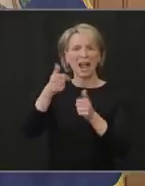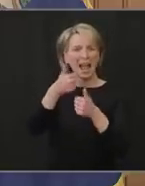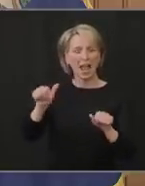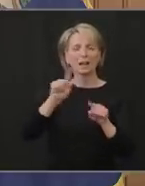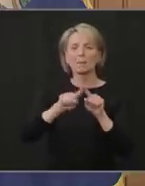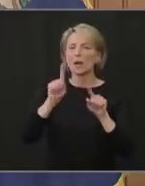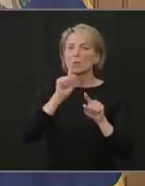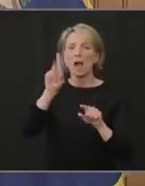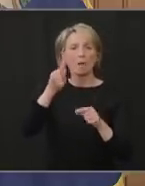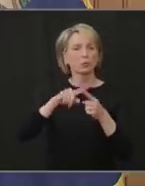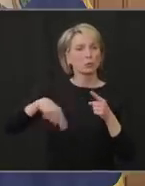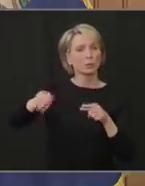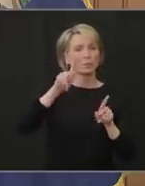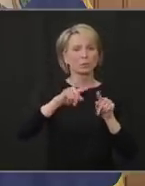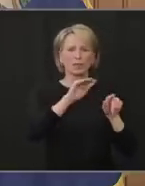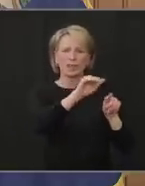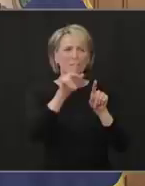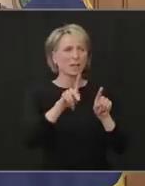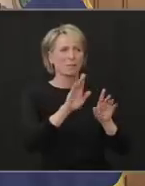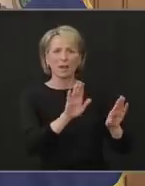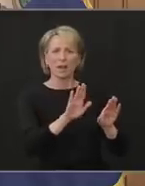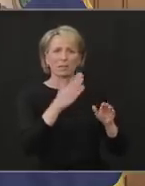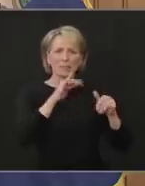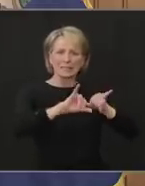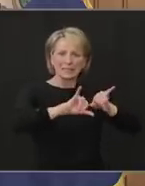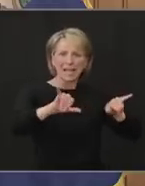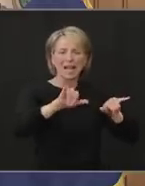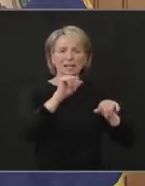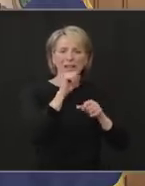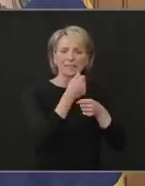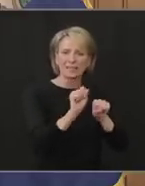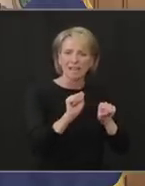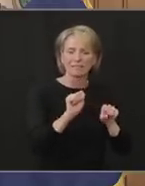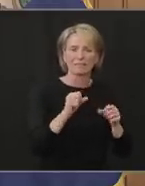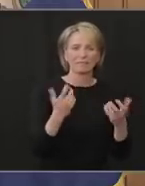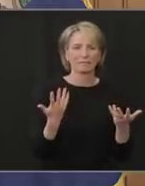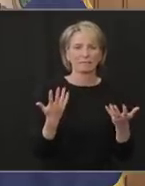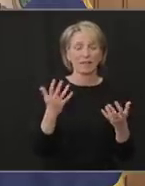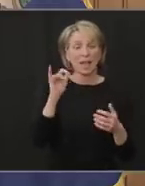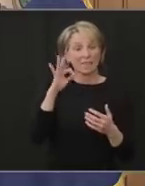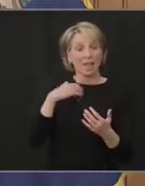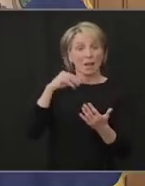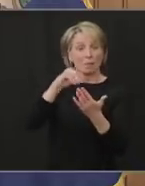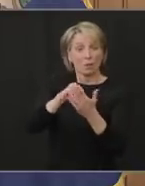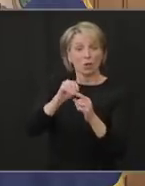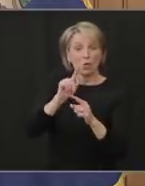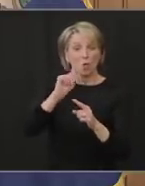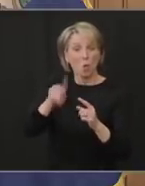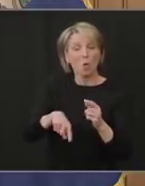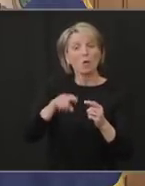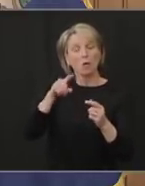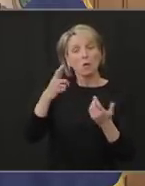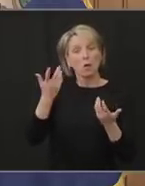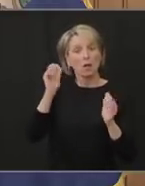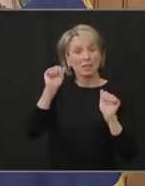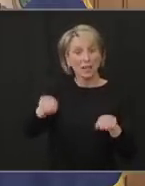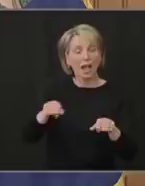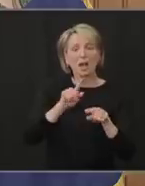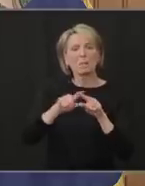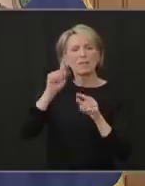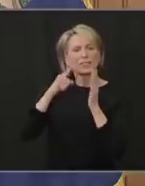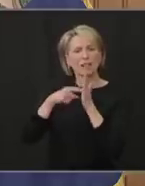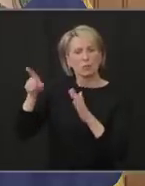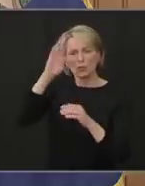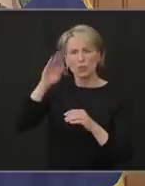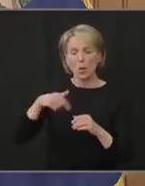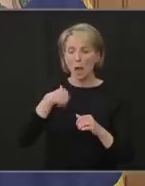unsafe. But as you point out, if I put this into an executive order, make that clear, it's even better. But Paz, as you know, I can meet with one group of